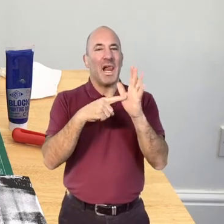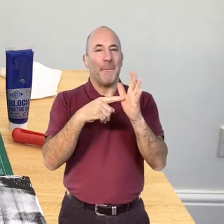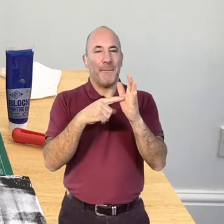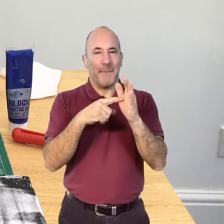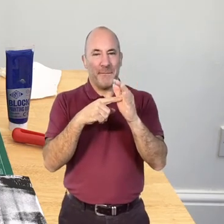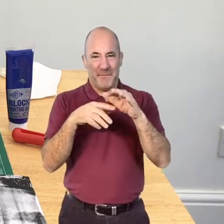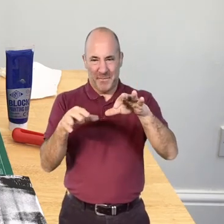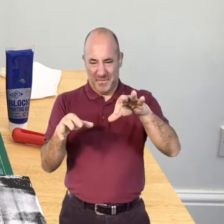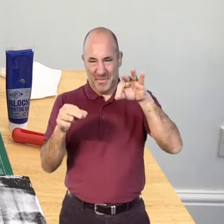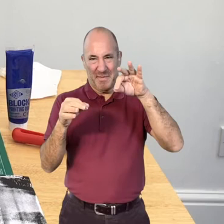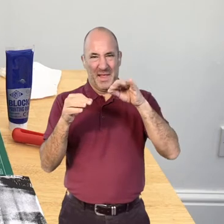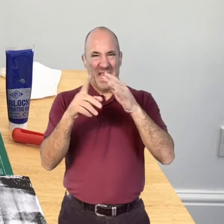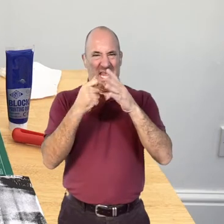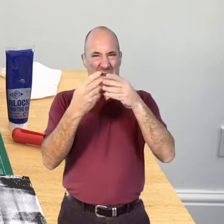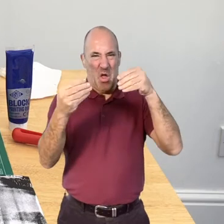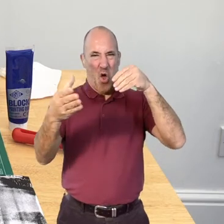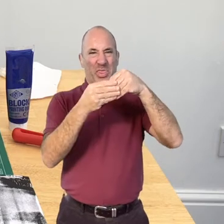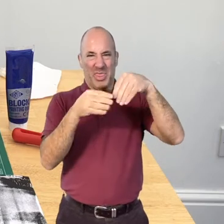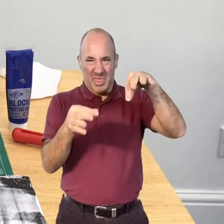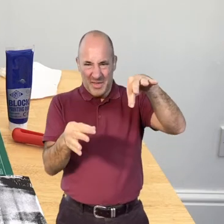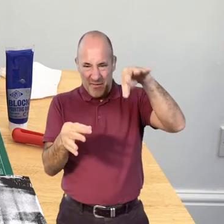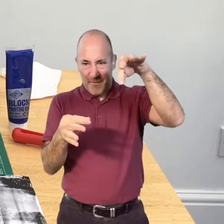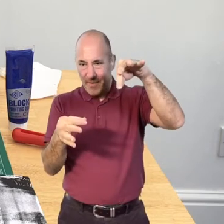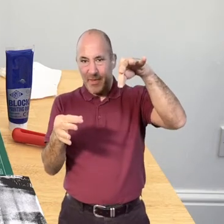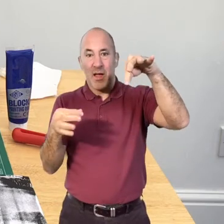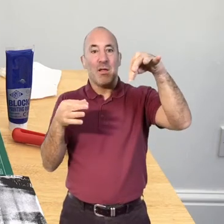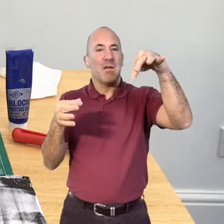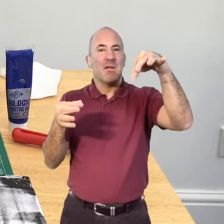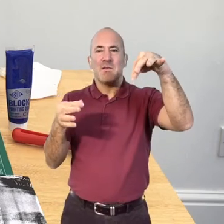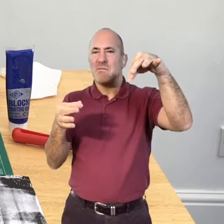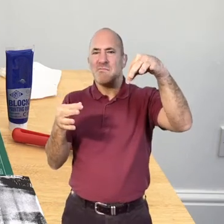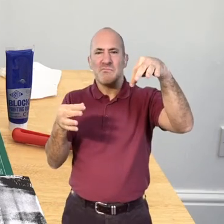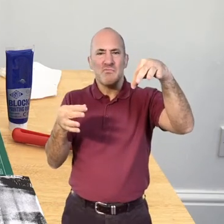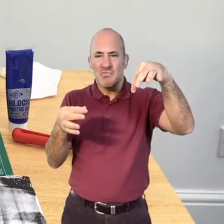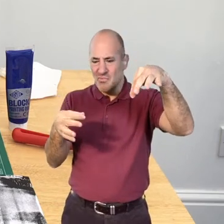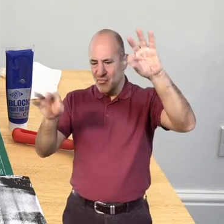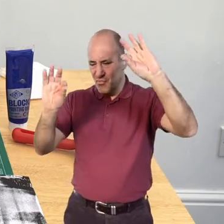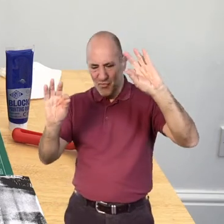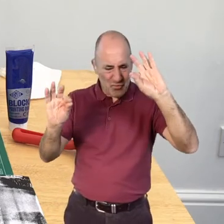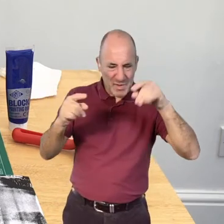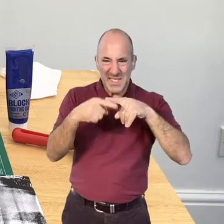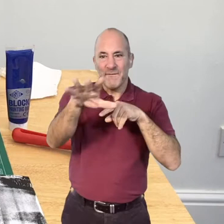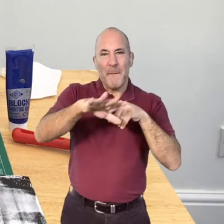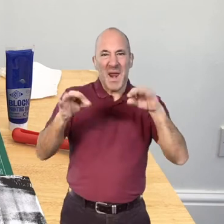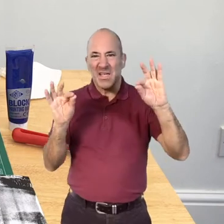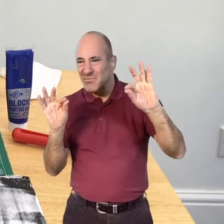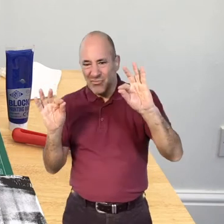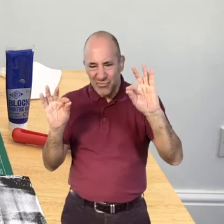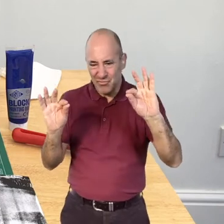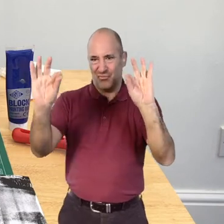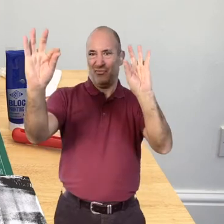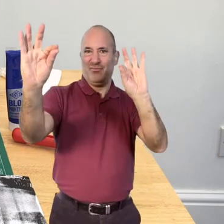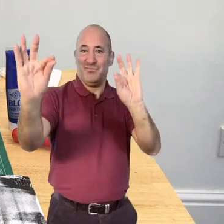up the cling film, which has picked up lots of ink, and I'm flipping it over and placing it somewhere